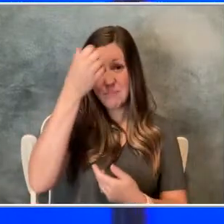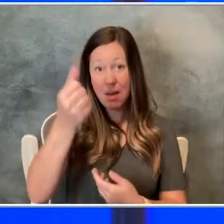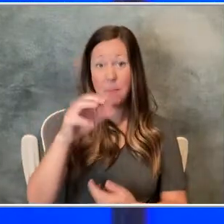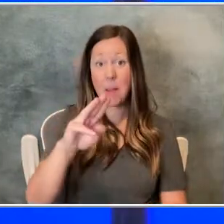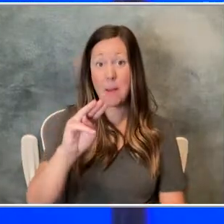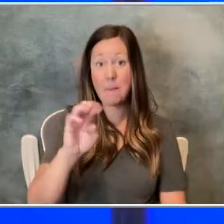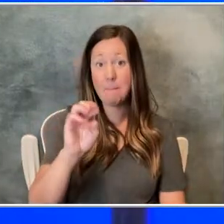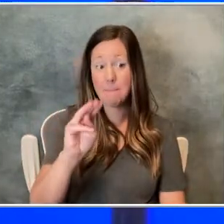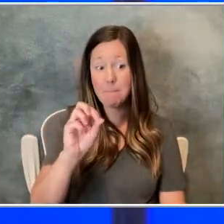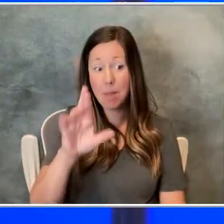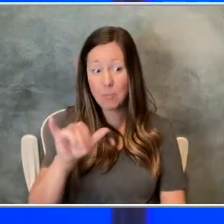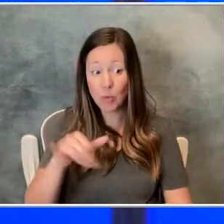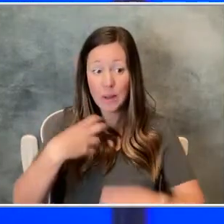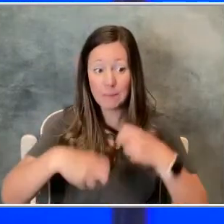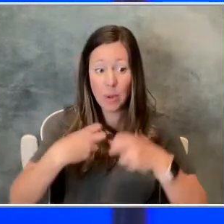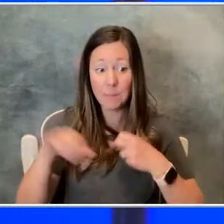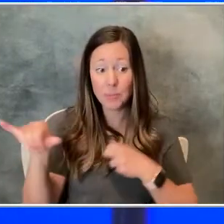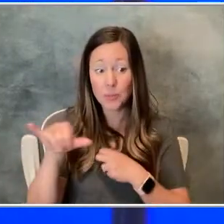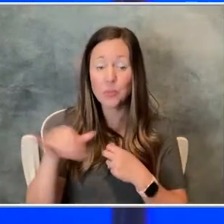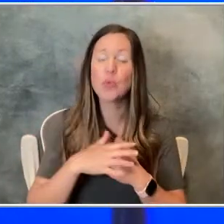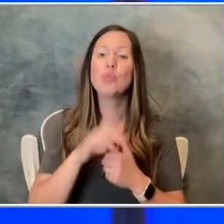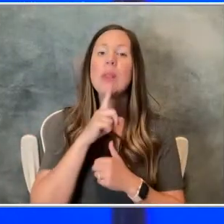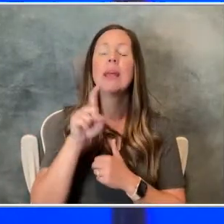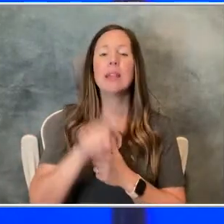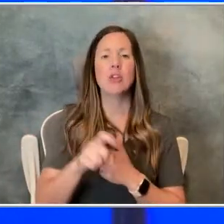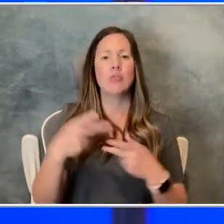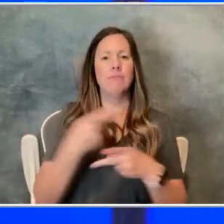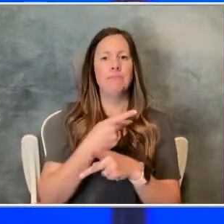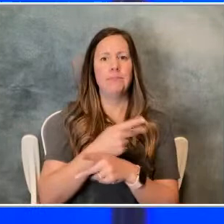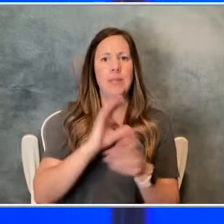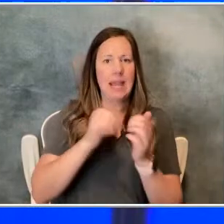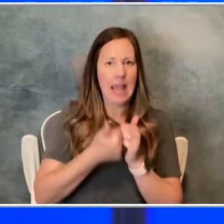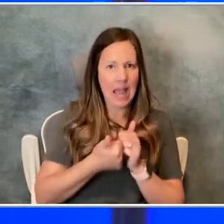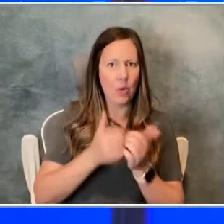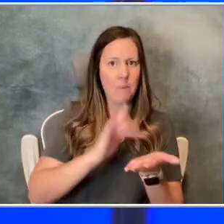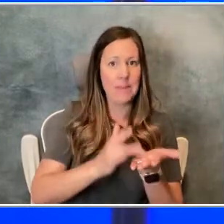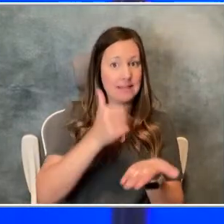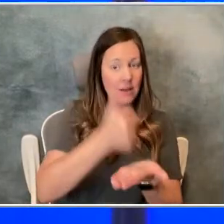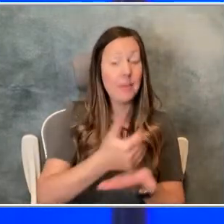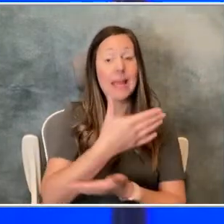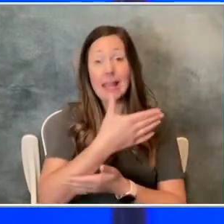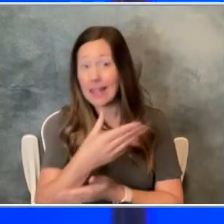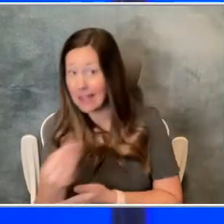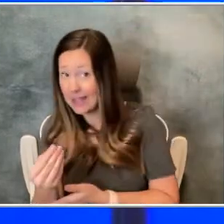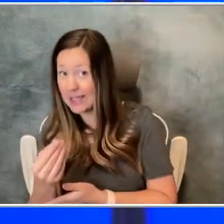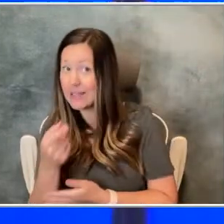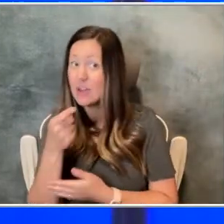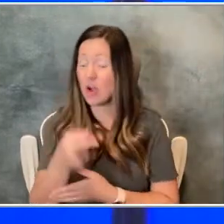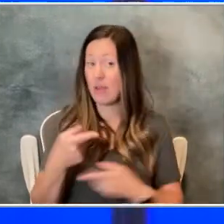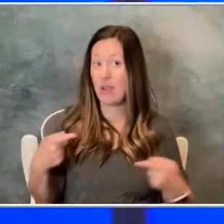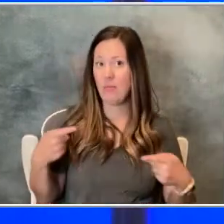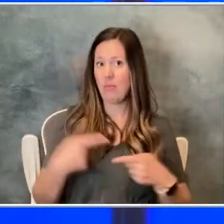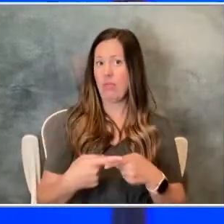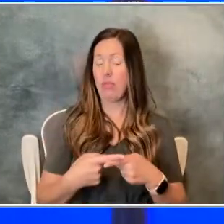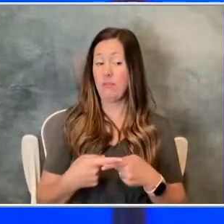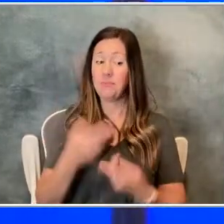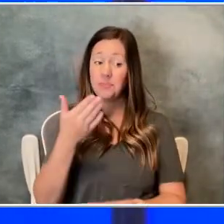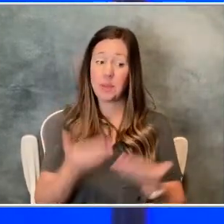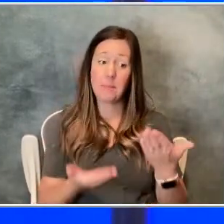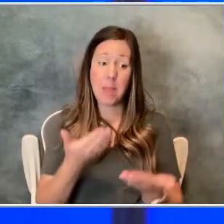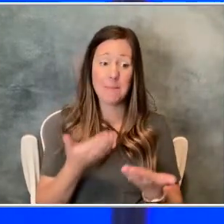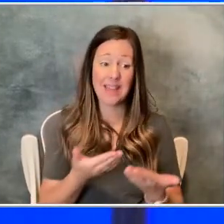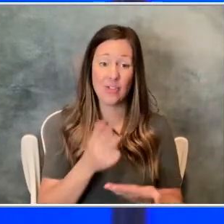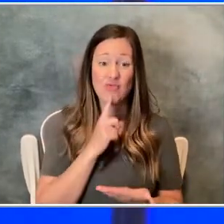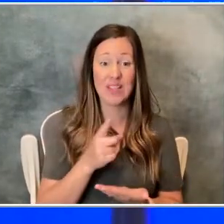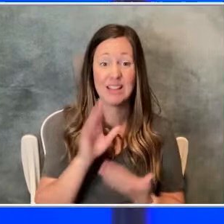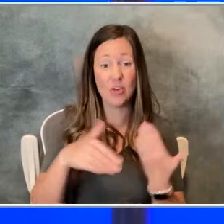earlier. Really, we want to dig into how each medicine is helping, and are they interacting in ways that perhaps all of the physicians